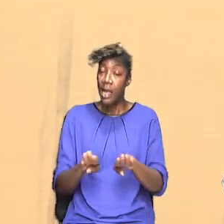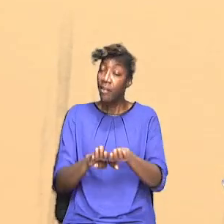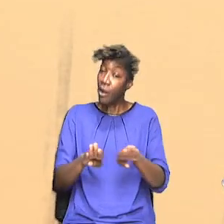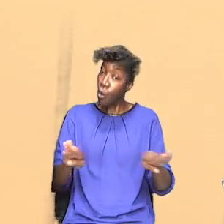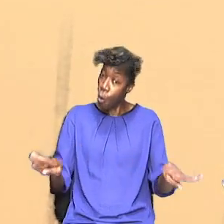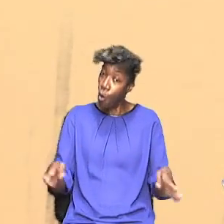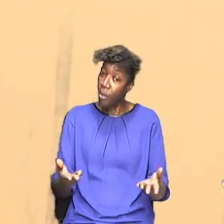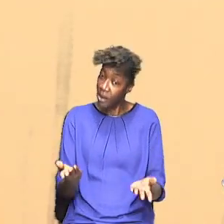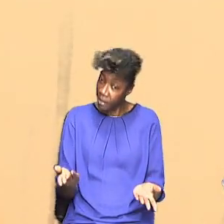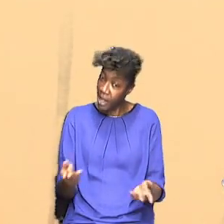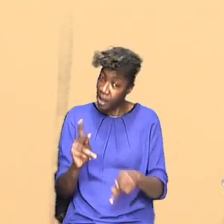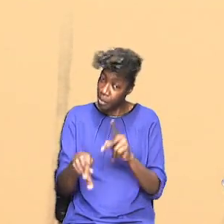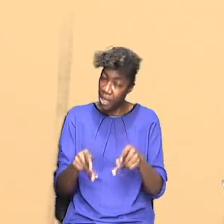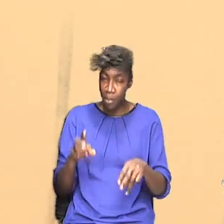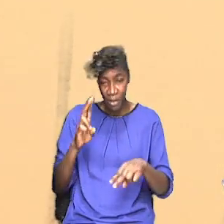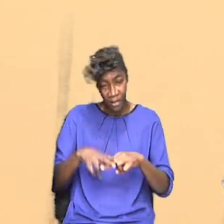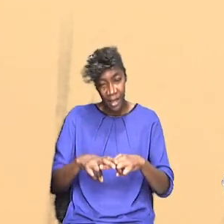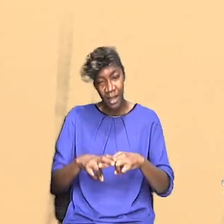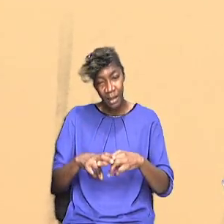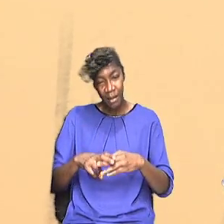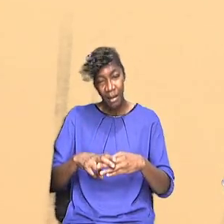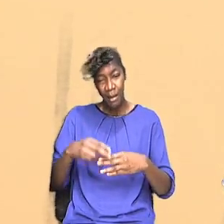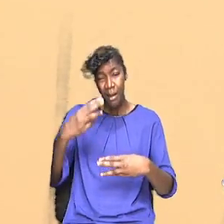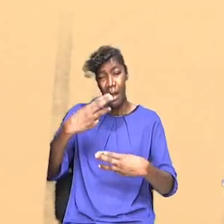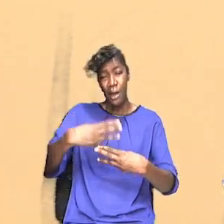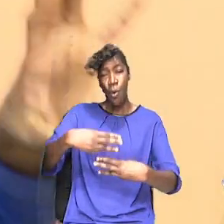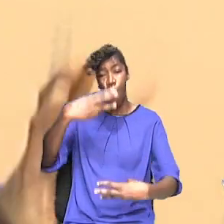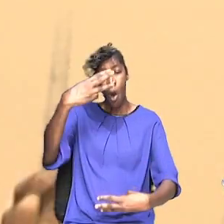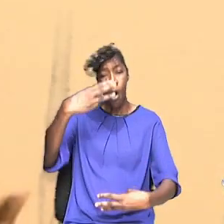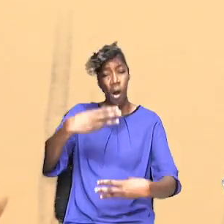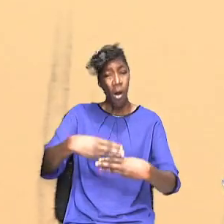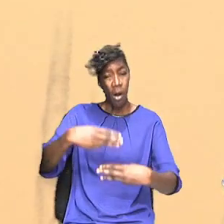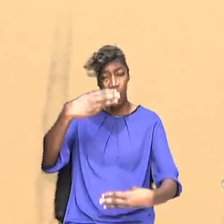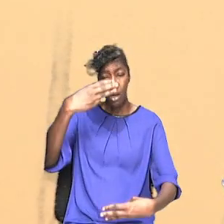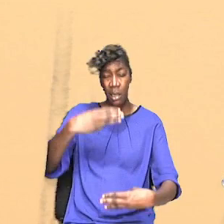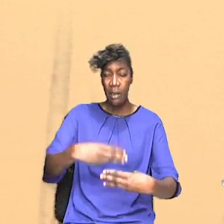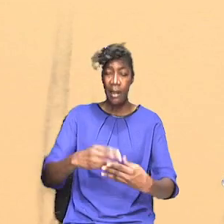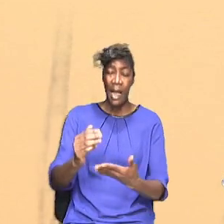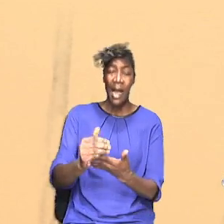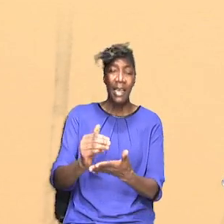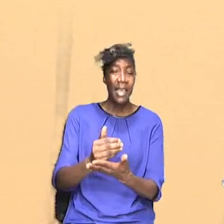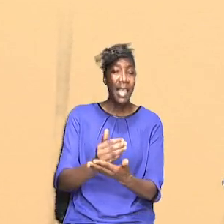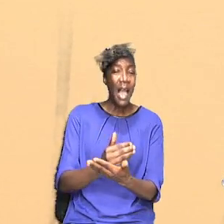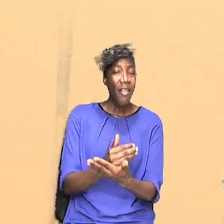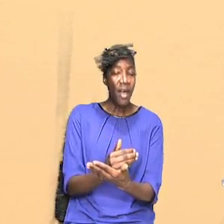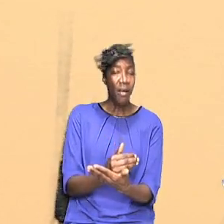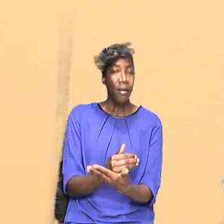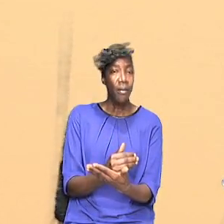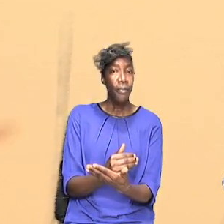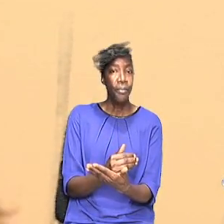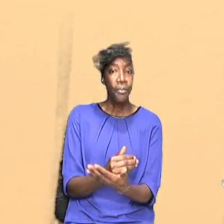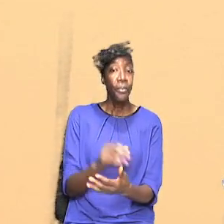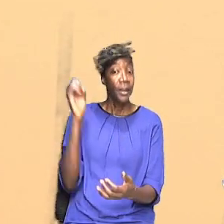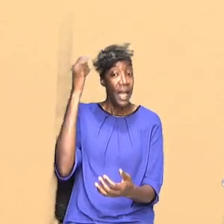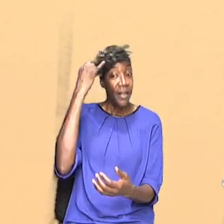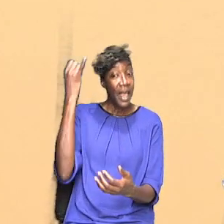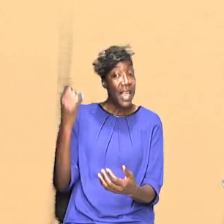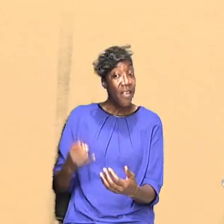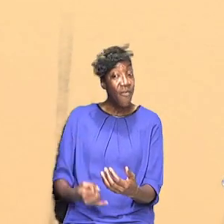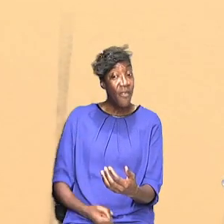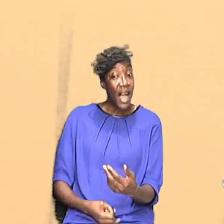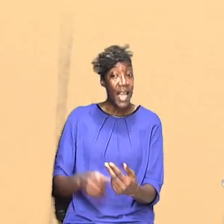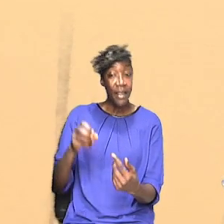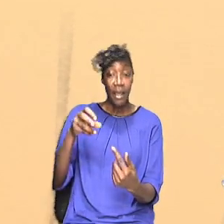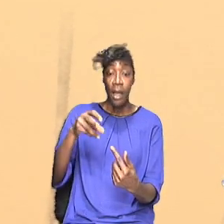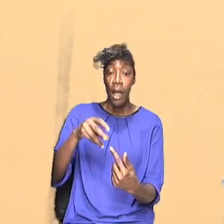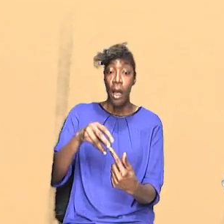event. People would sit on the walls. People would gather around, and the invitee guests would be around the